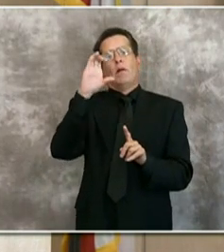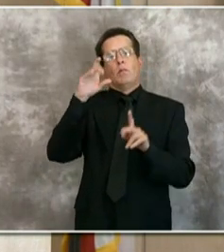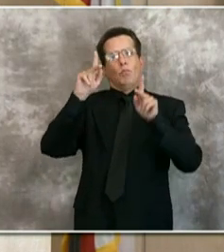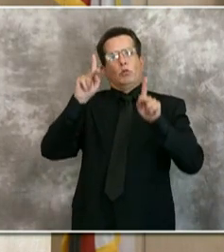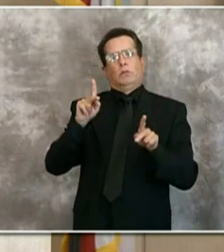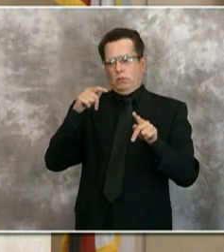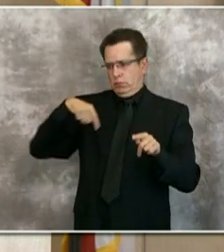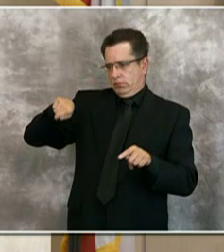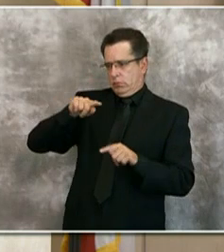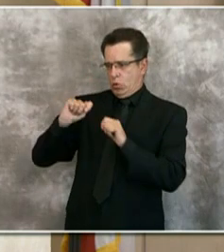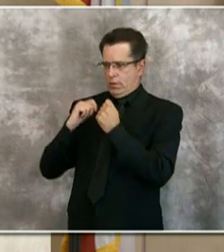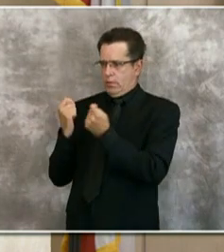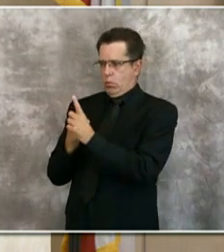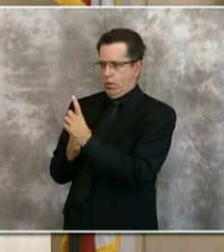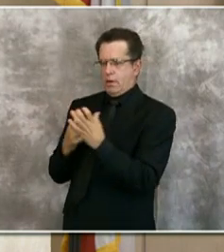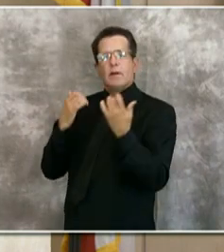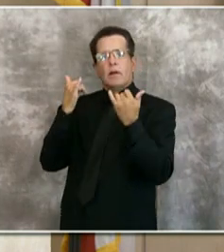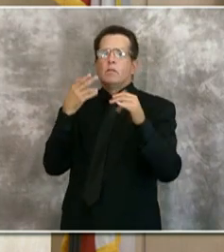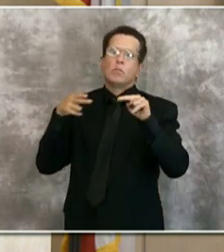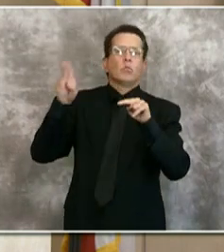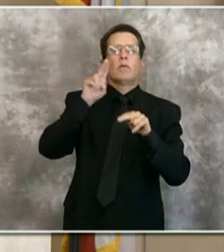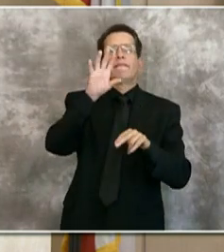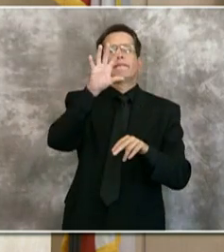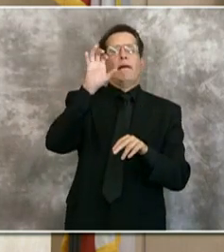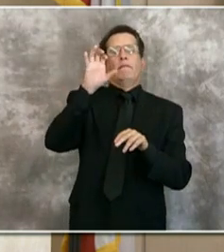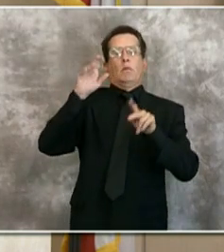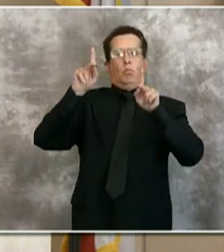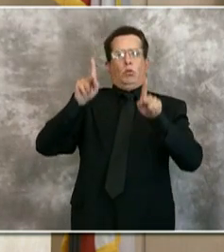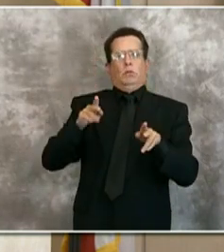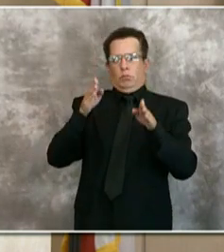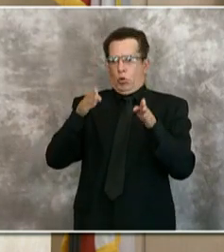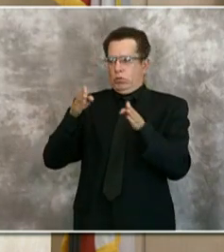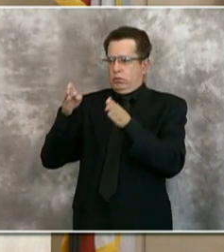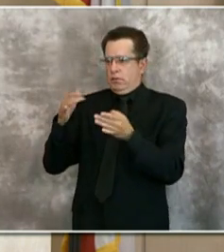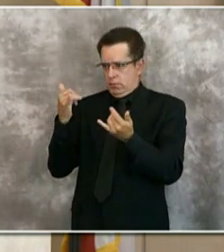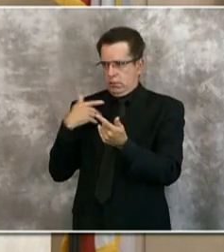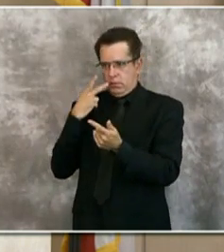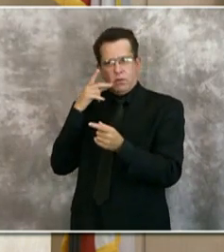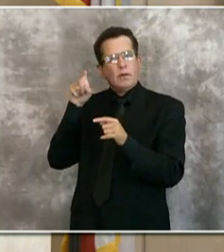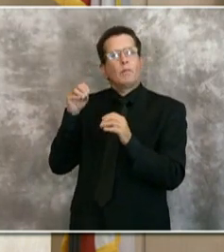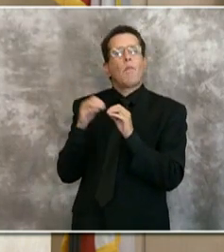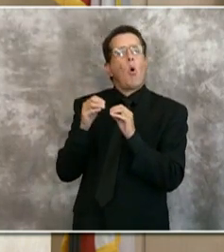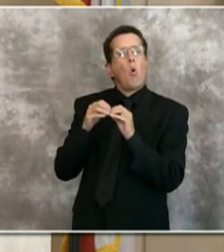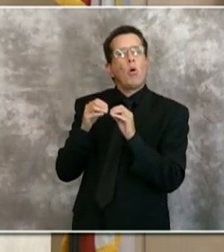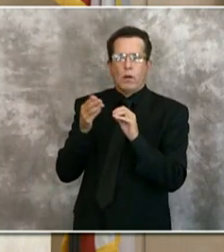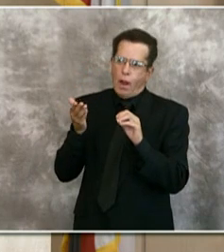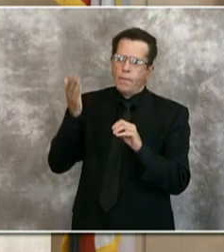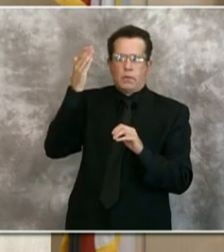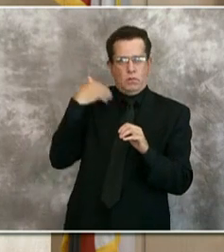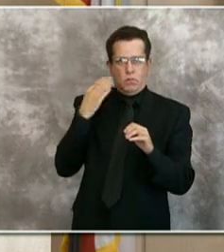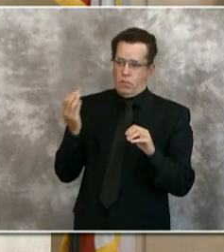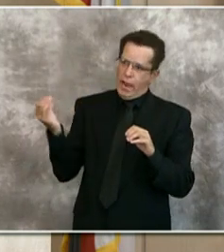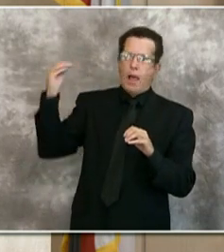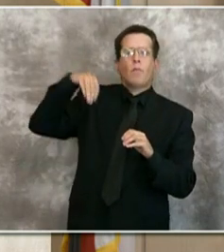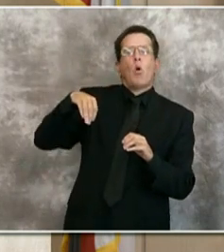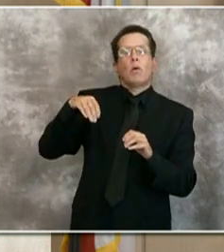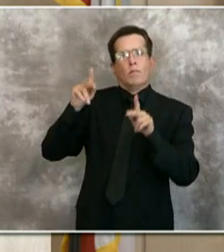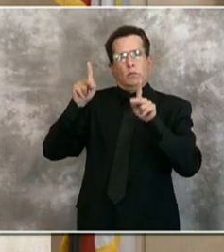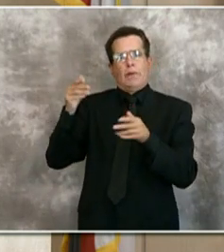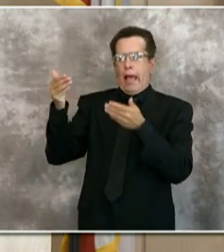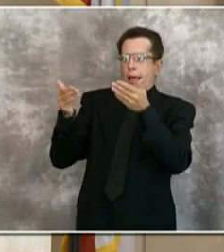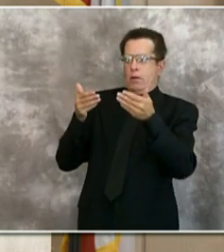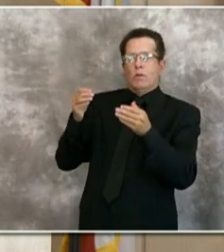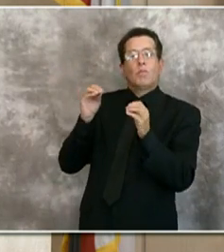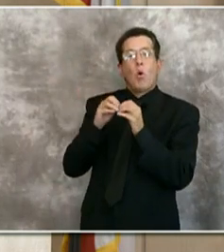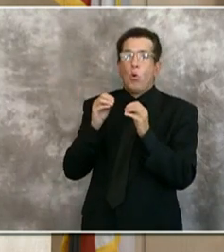tracers combined. Now we have more than 500. 500 is not enough with the increase in cases, and so we're adding hundreds of more,